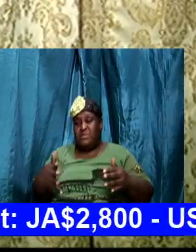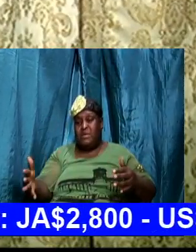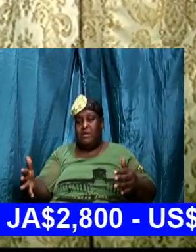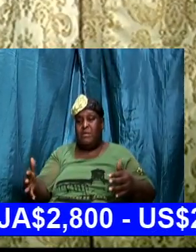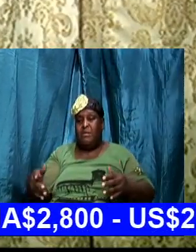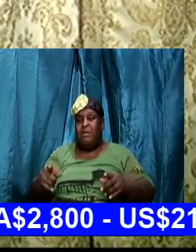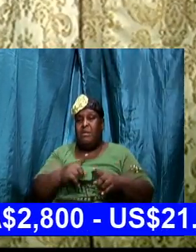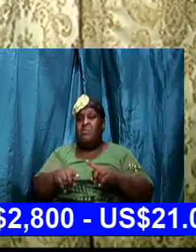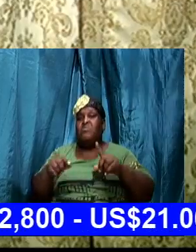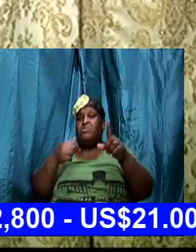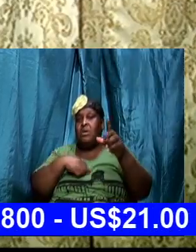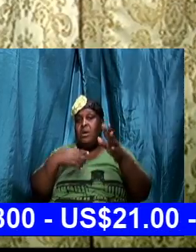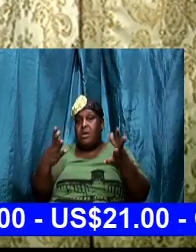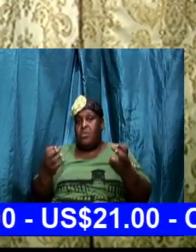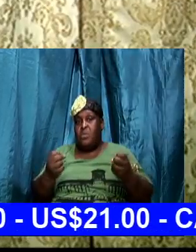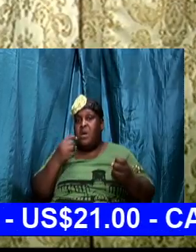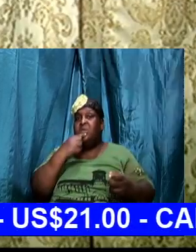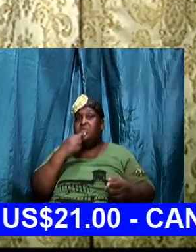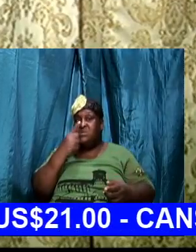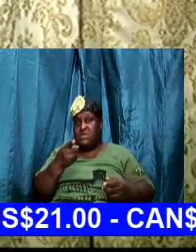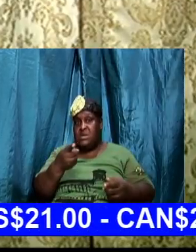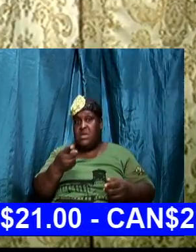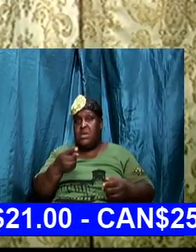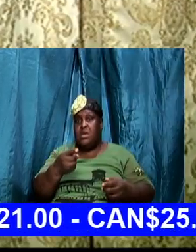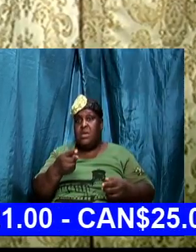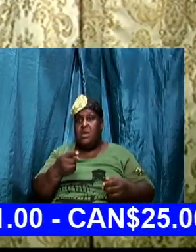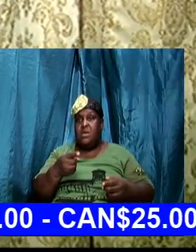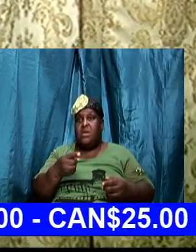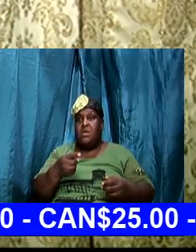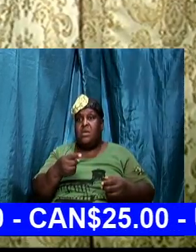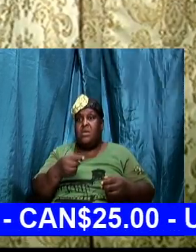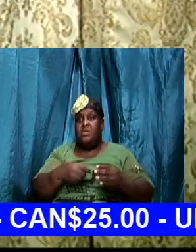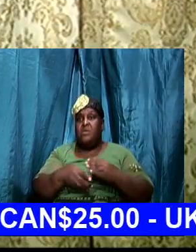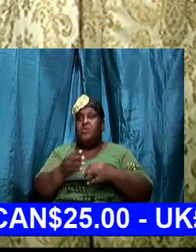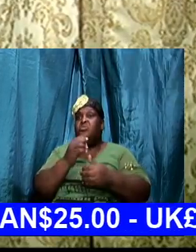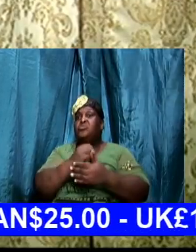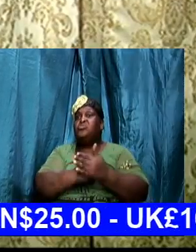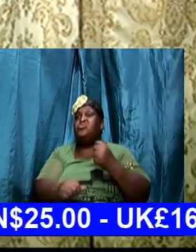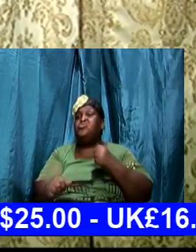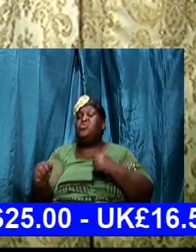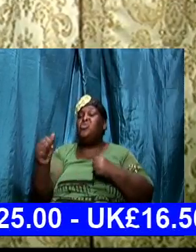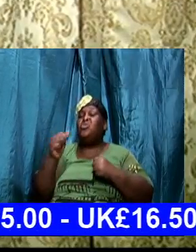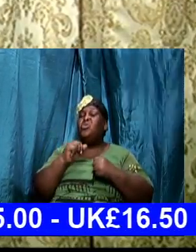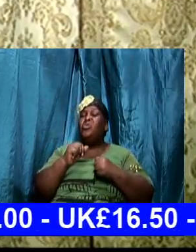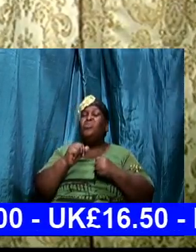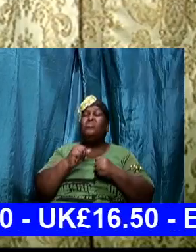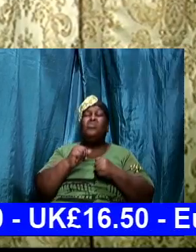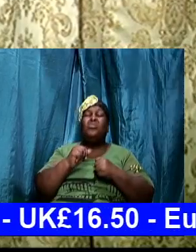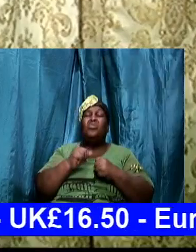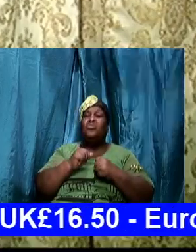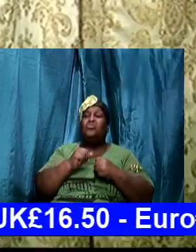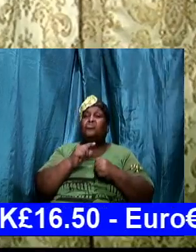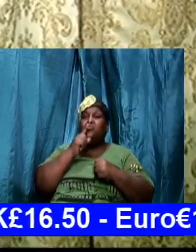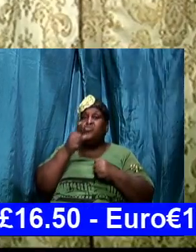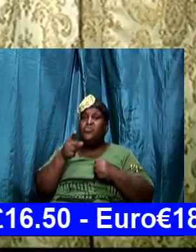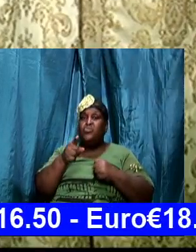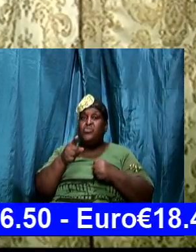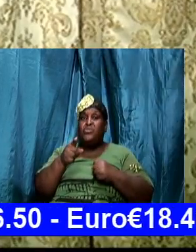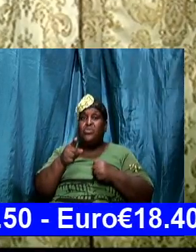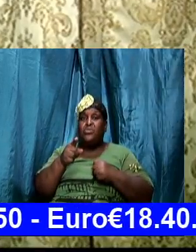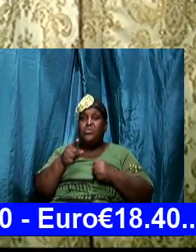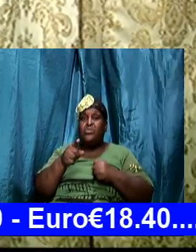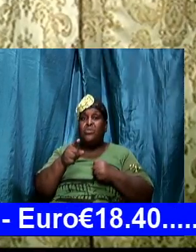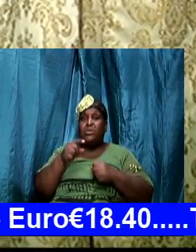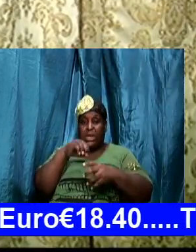like to declare that there are some absolutes in the Bible. There is no way we can change the fact